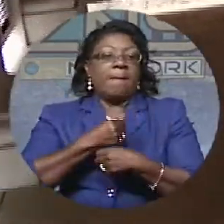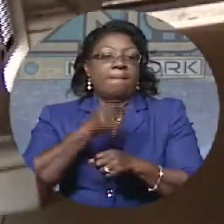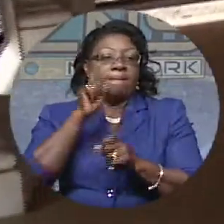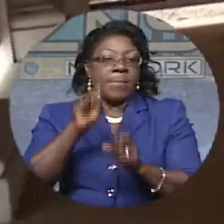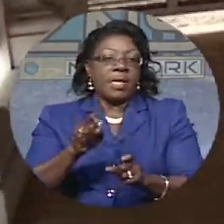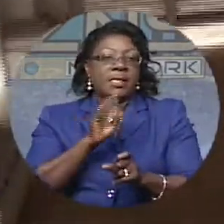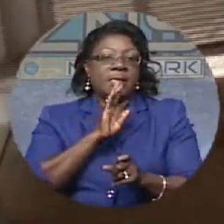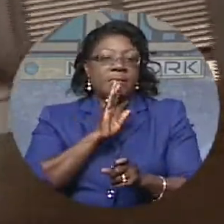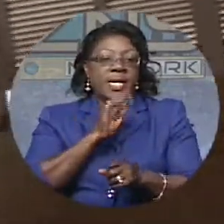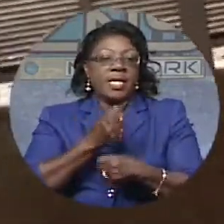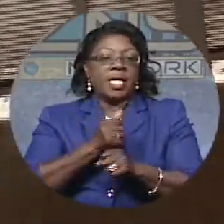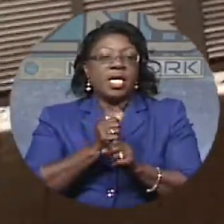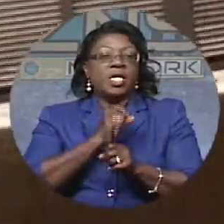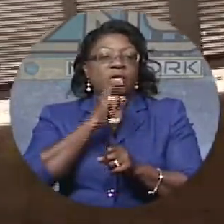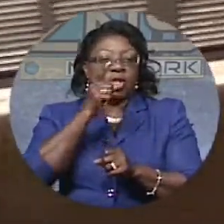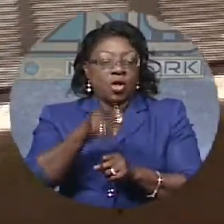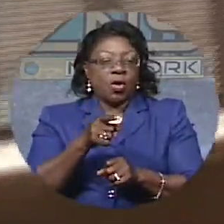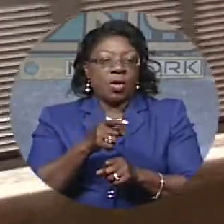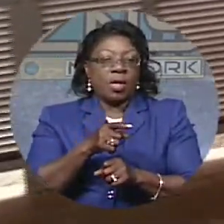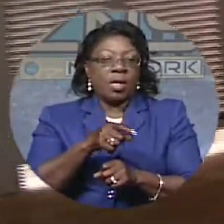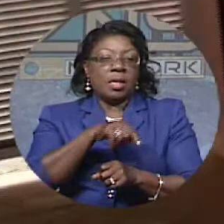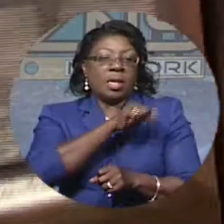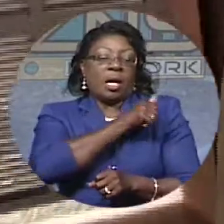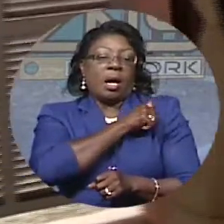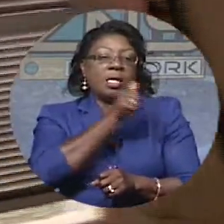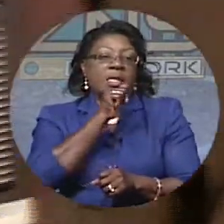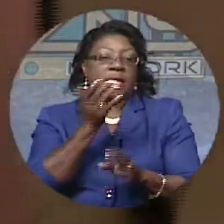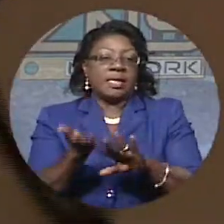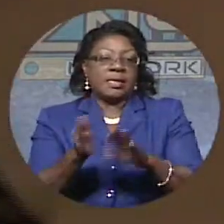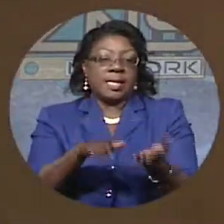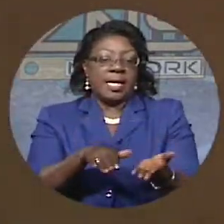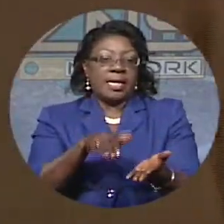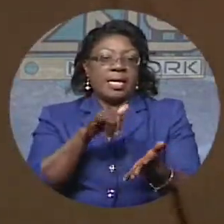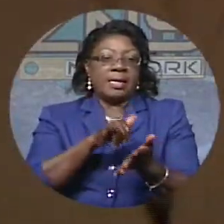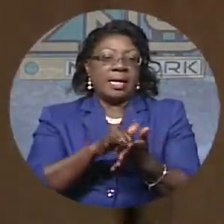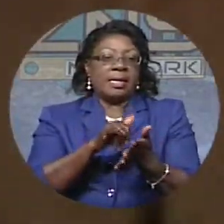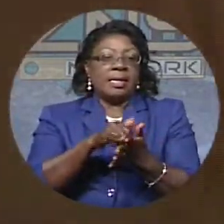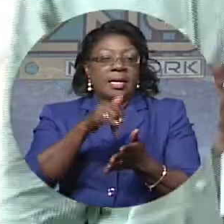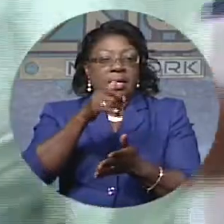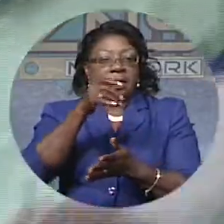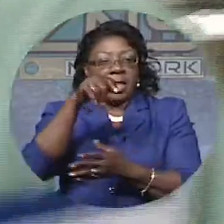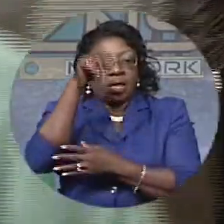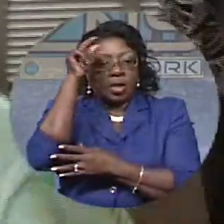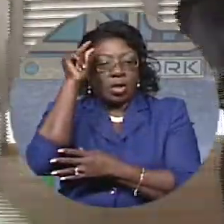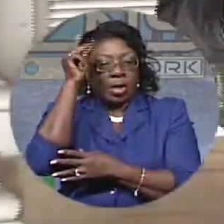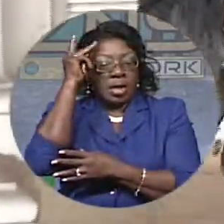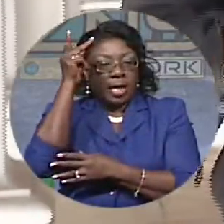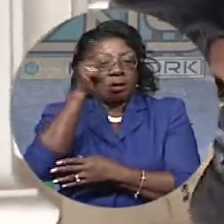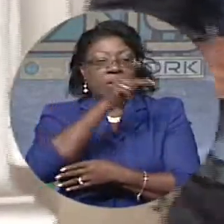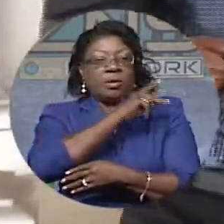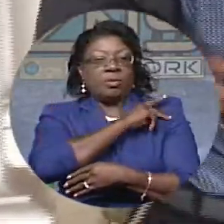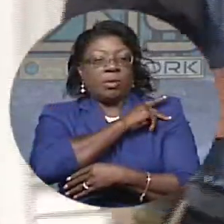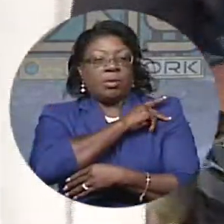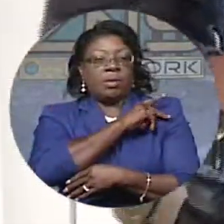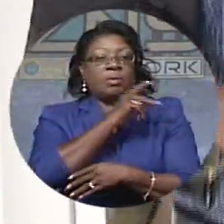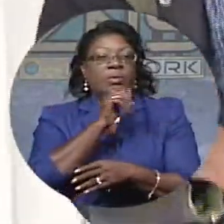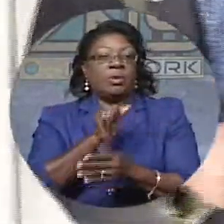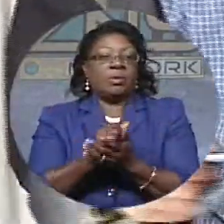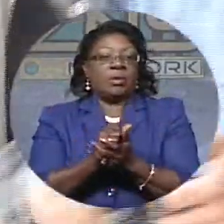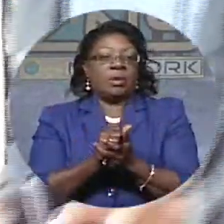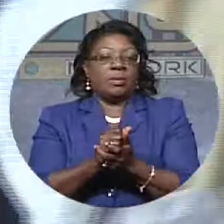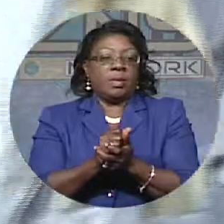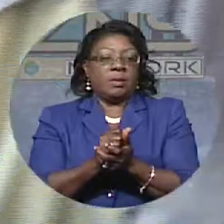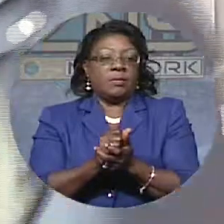In his summation, Justice Bernard Turner told jurors not to let any prejudice for the accused, Kofi Goodman, or sympathy for